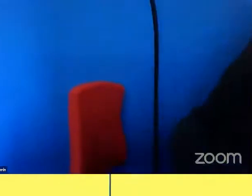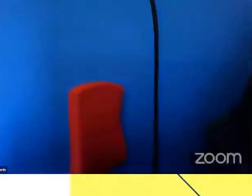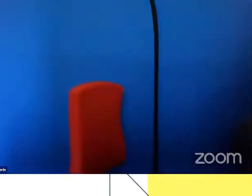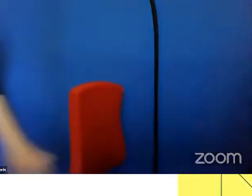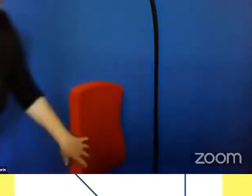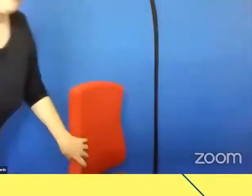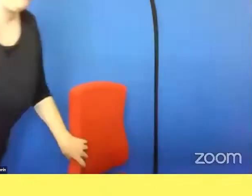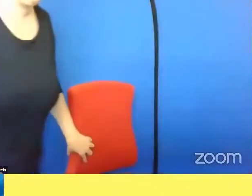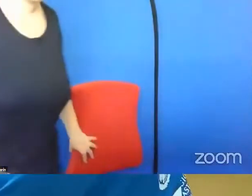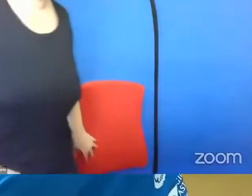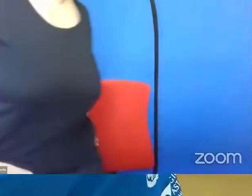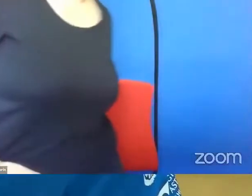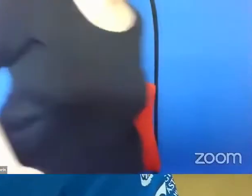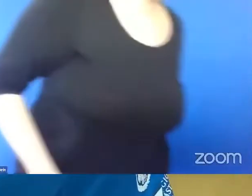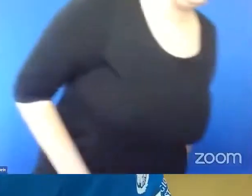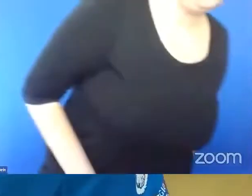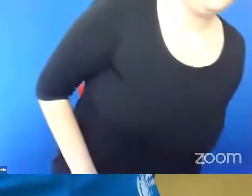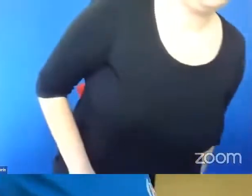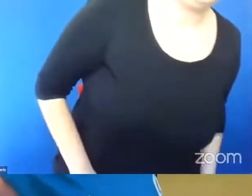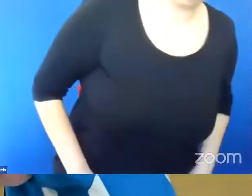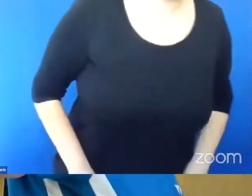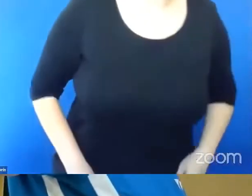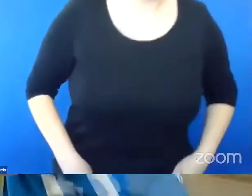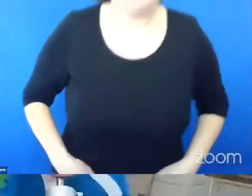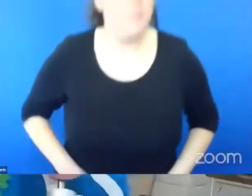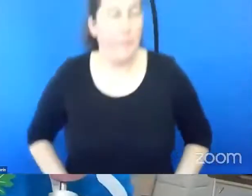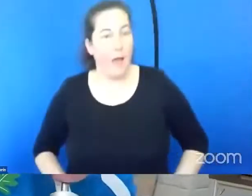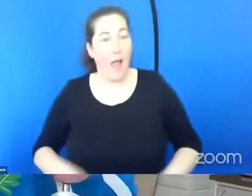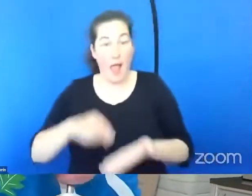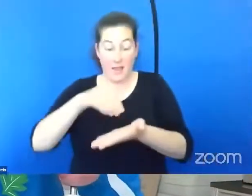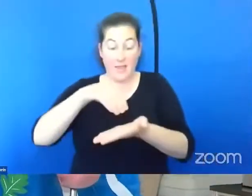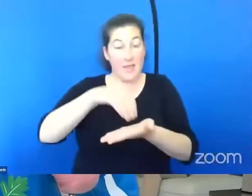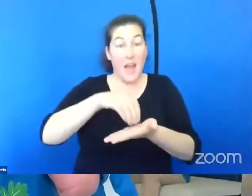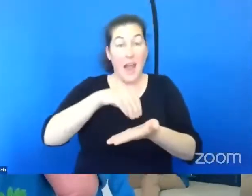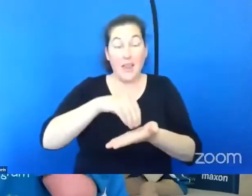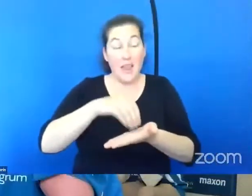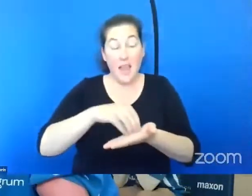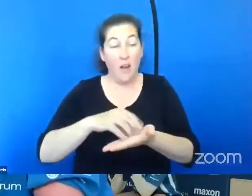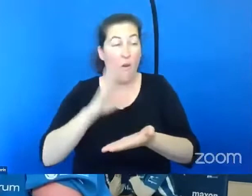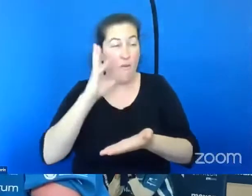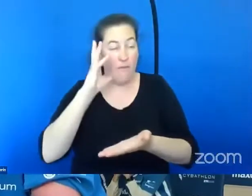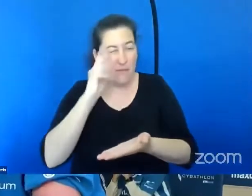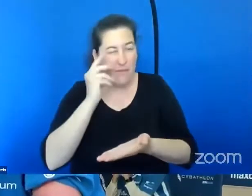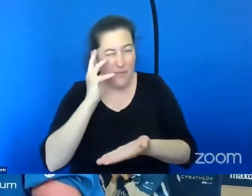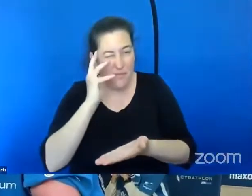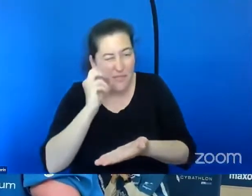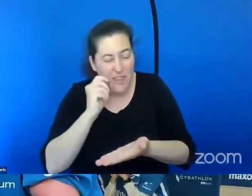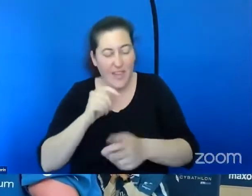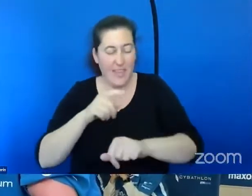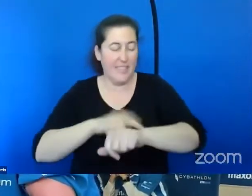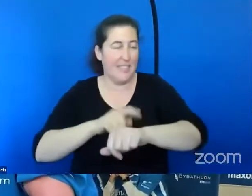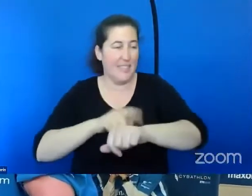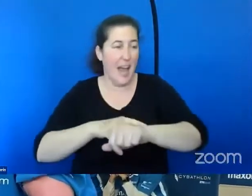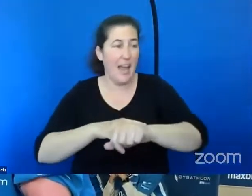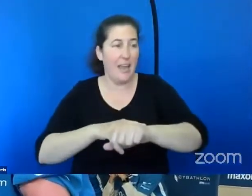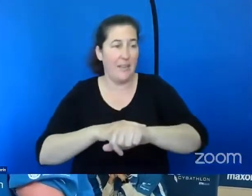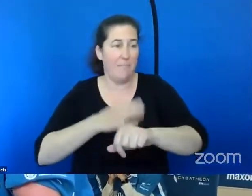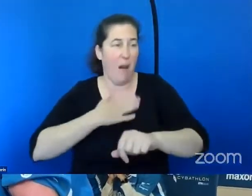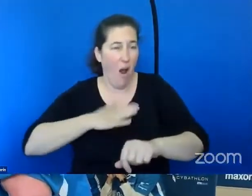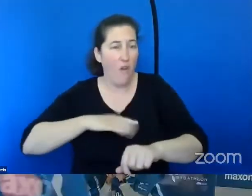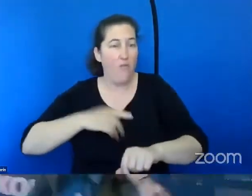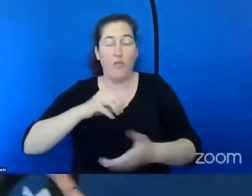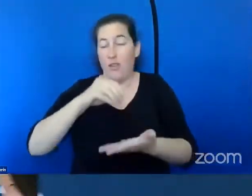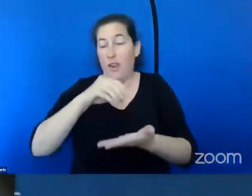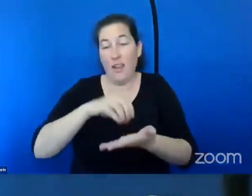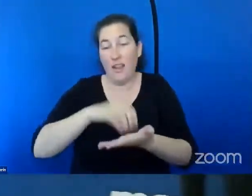Tony. Good, brave performance. Started well, but the Lego brick really was the Achilles heel. Yes,